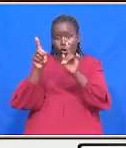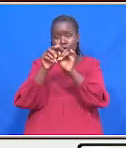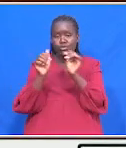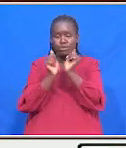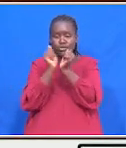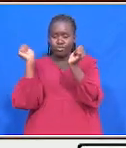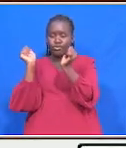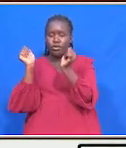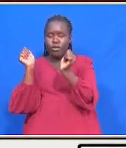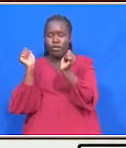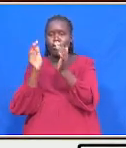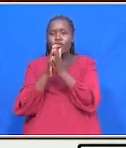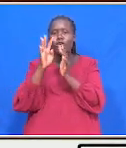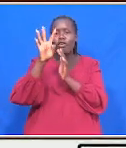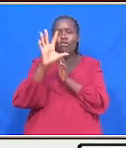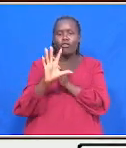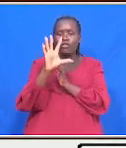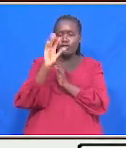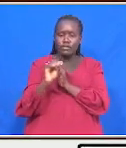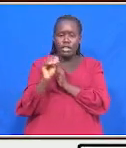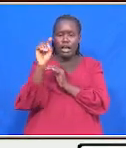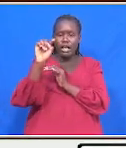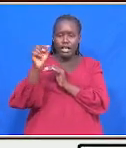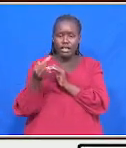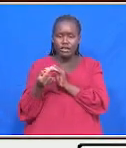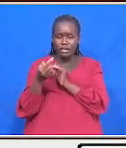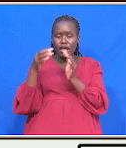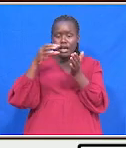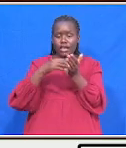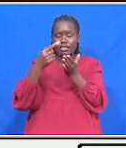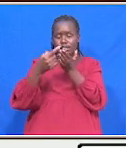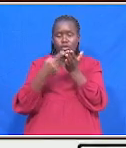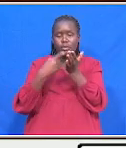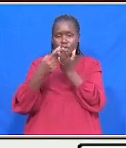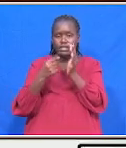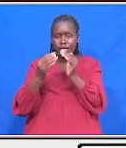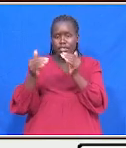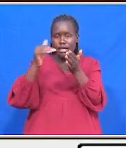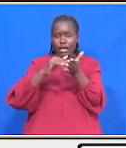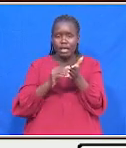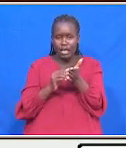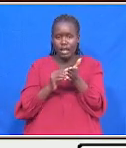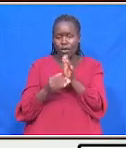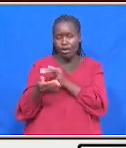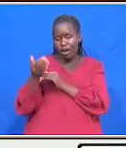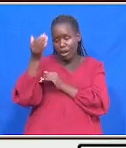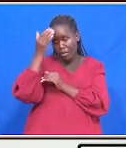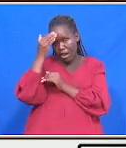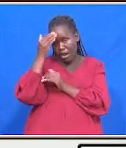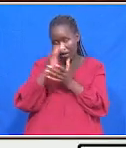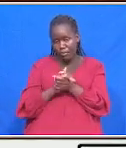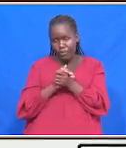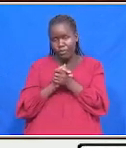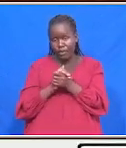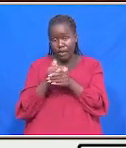kwa dhamana ya shilingi 1,050. Kesi hii itajadiliwa tena Jumatano kwa kina. Mtazamaji,